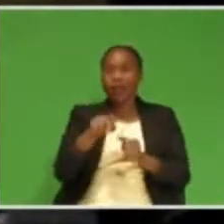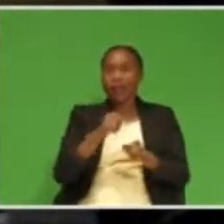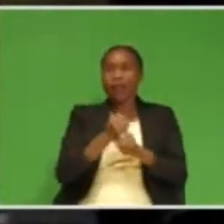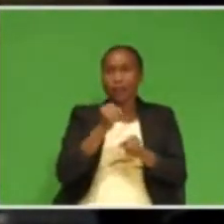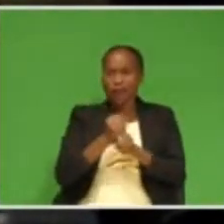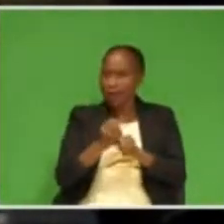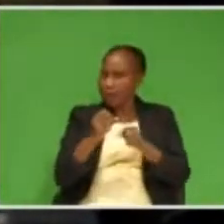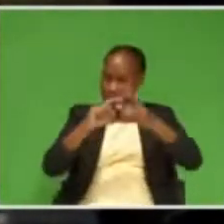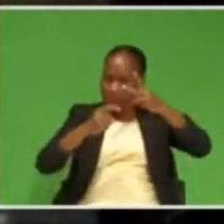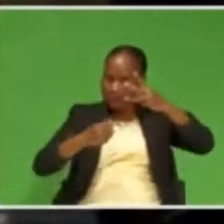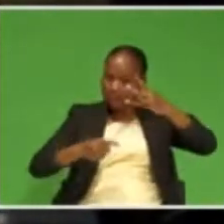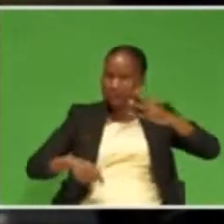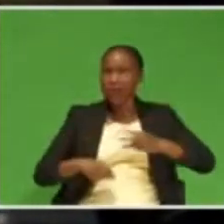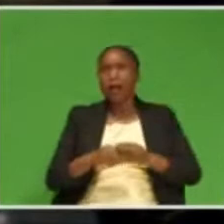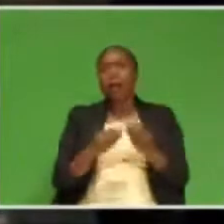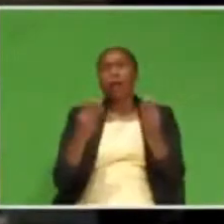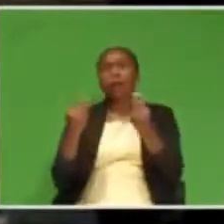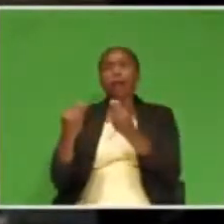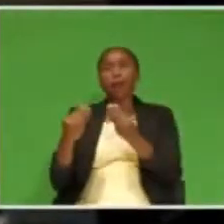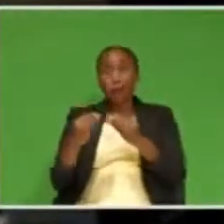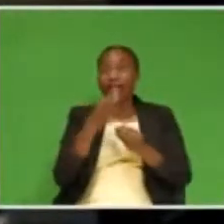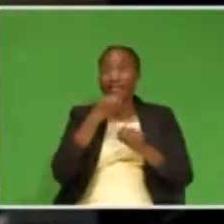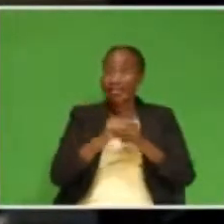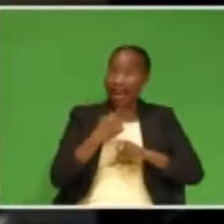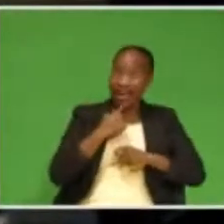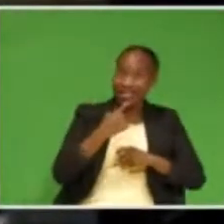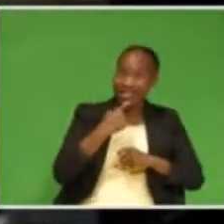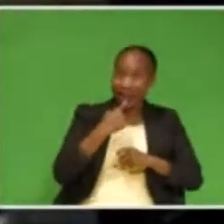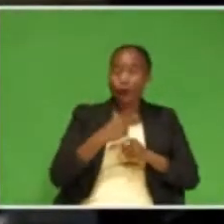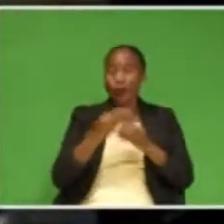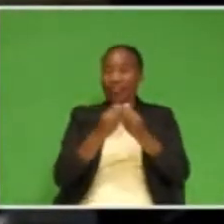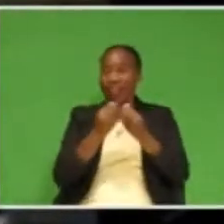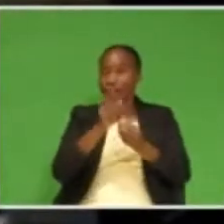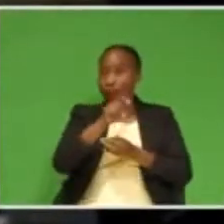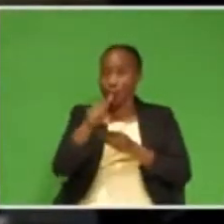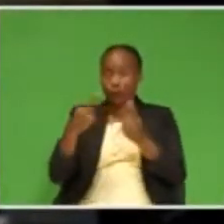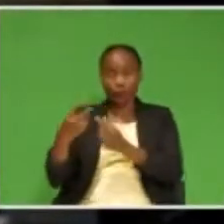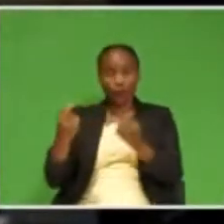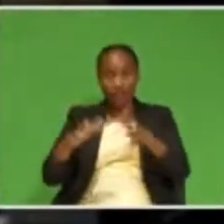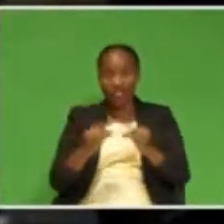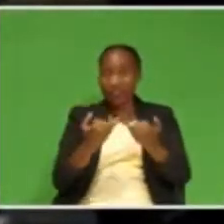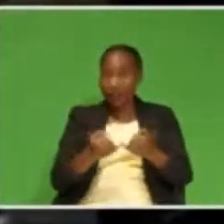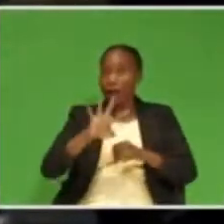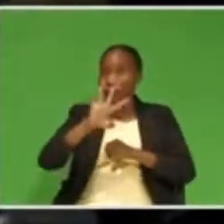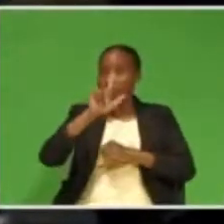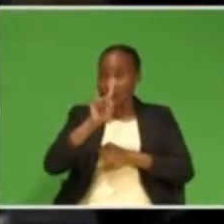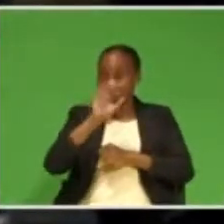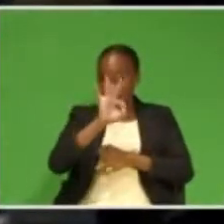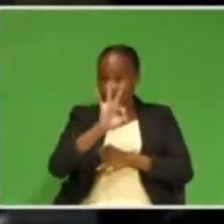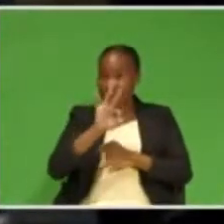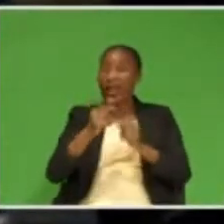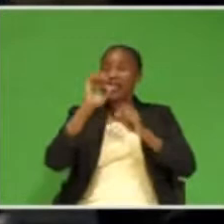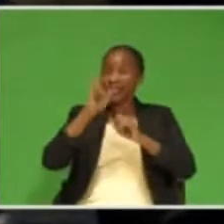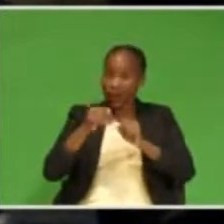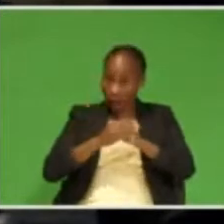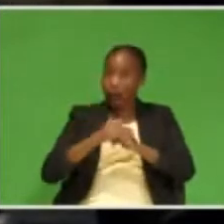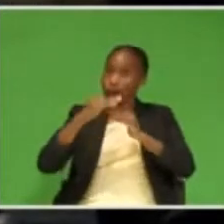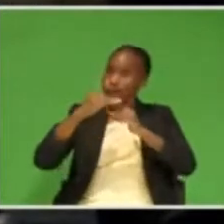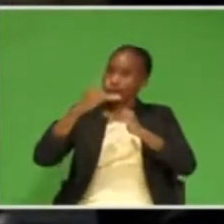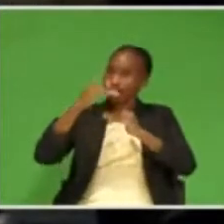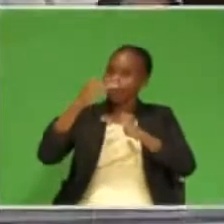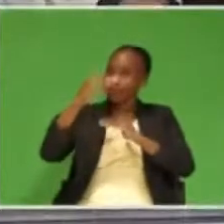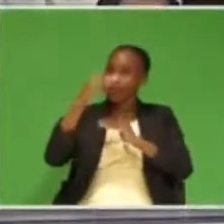of people, and we are counting 43 and going upwards. As part of the broader